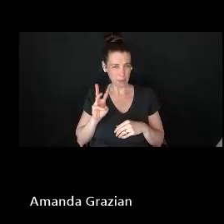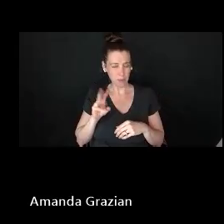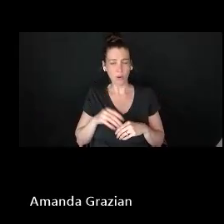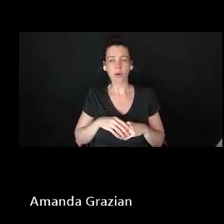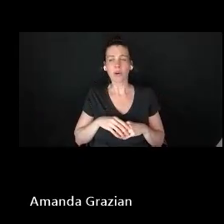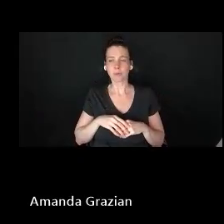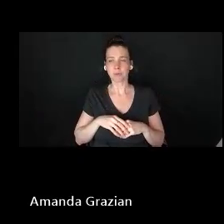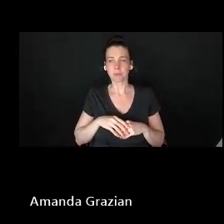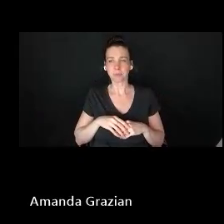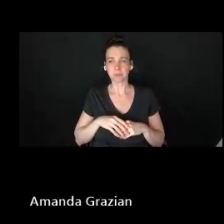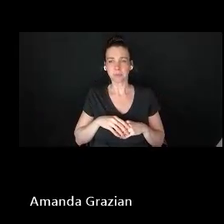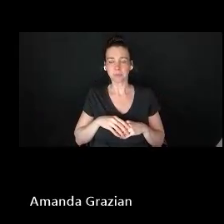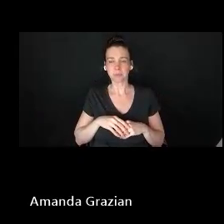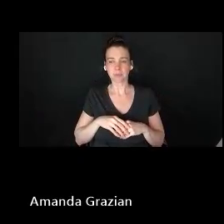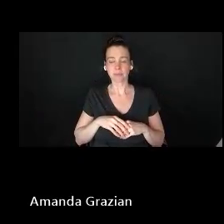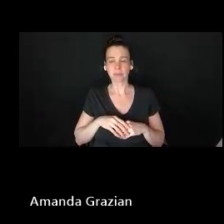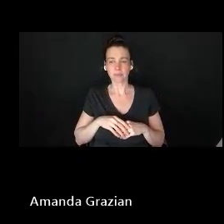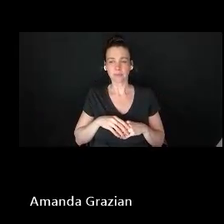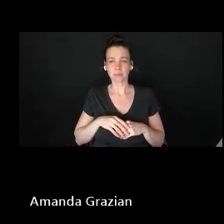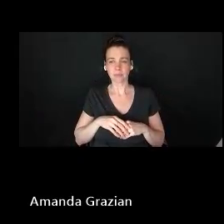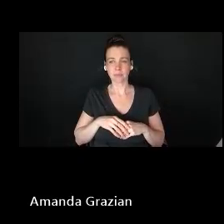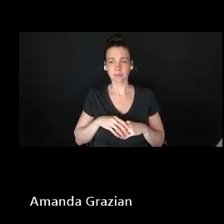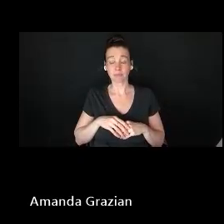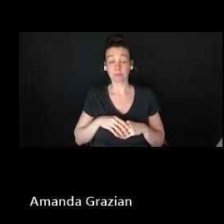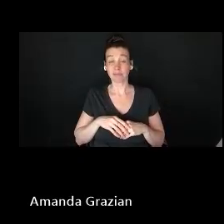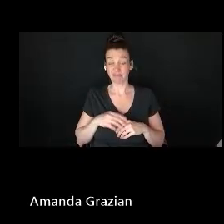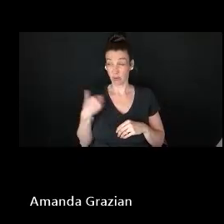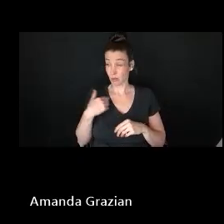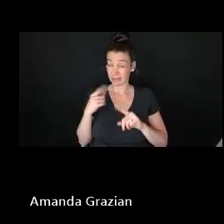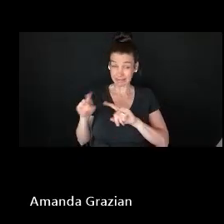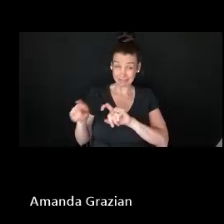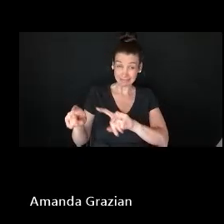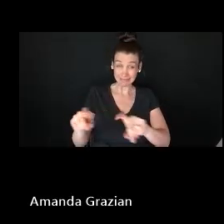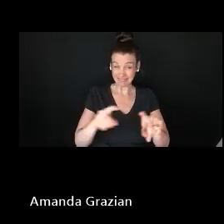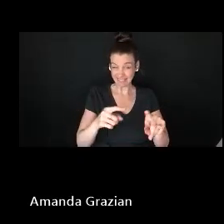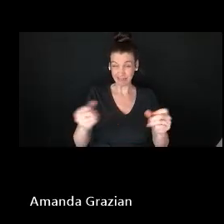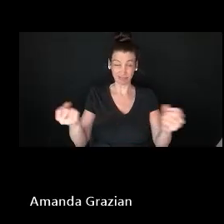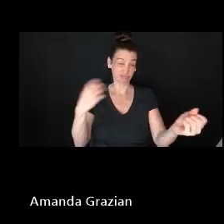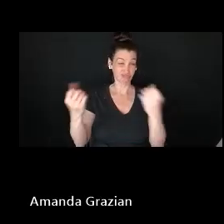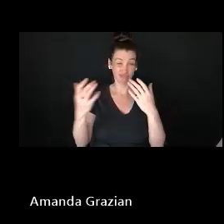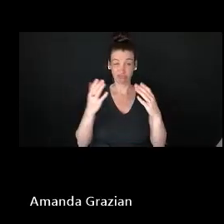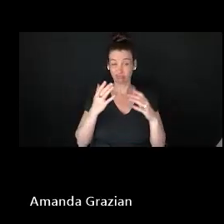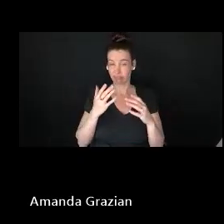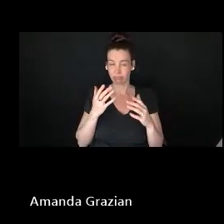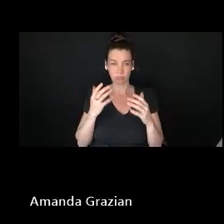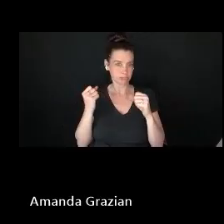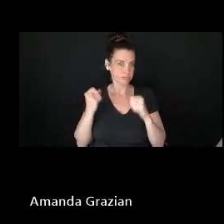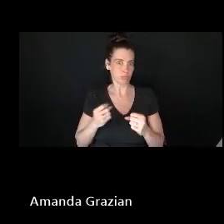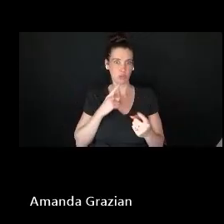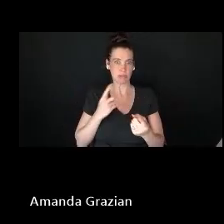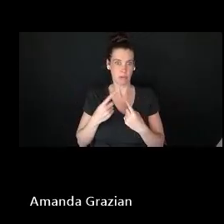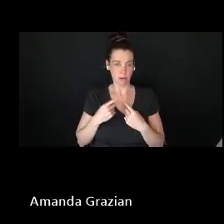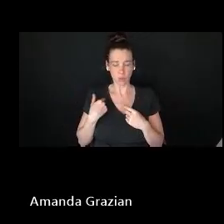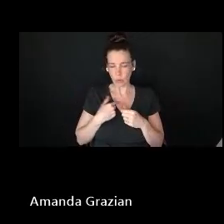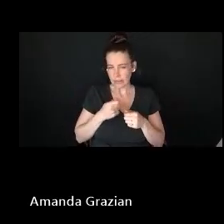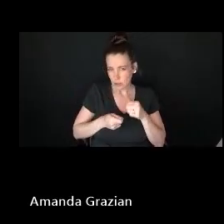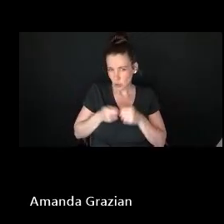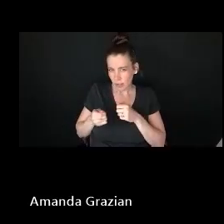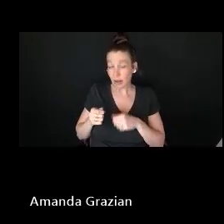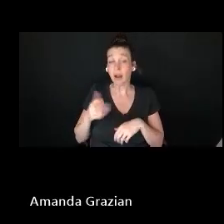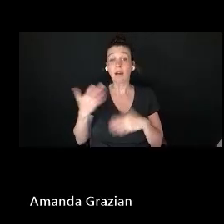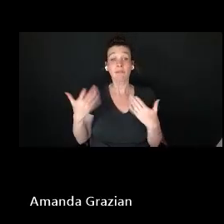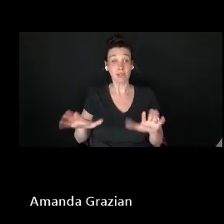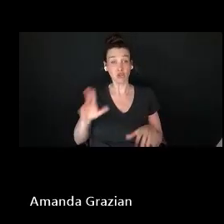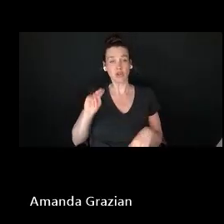information. Again, generated a robust response. Things were tweaked a bit, and then NIH publicly announced